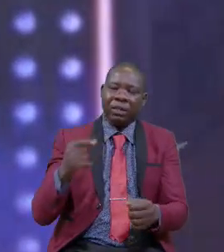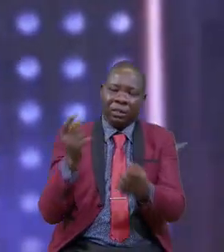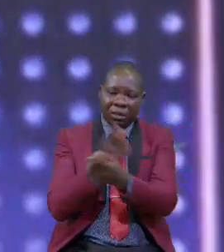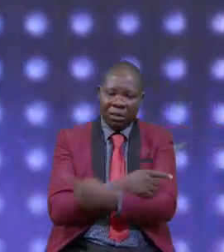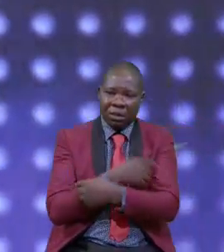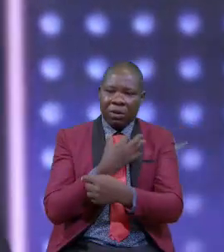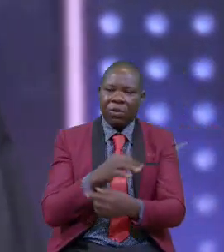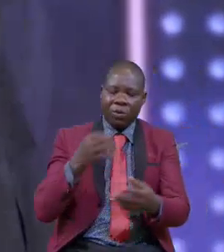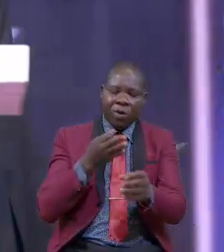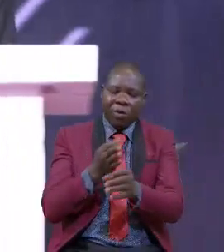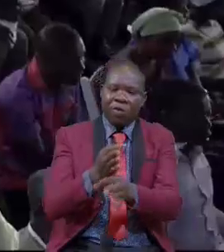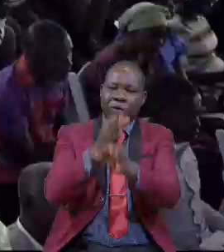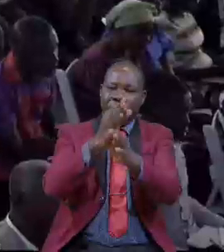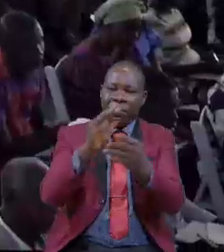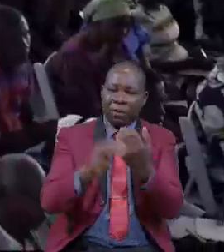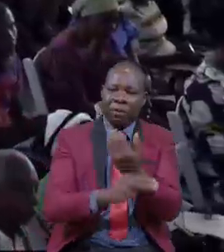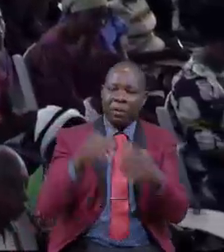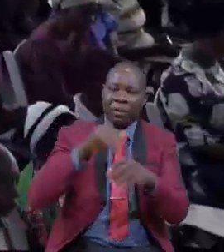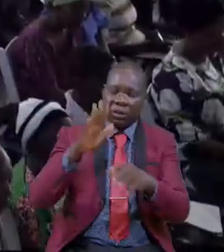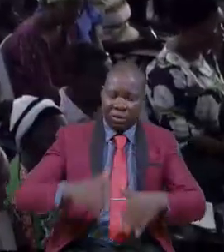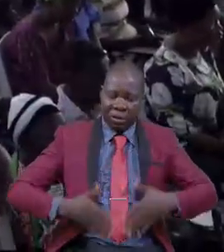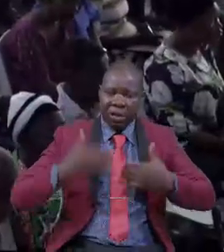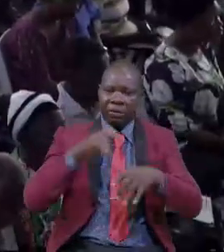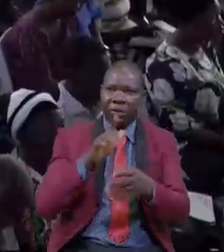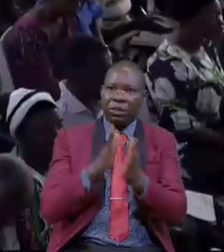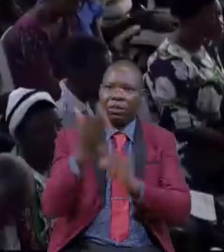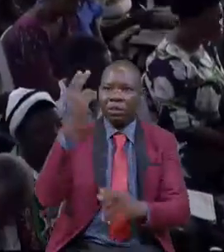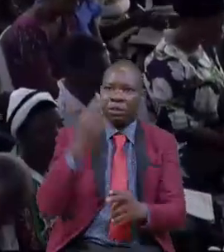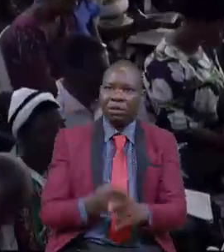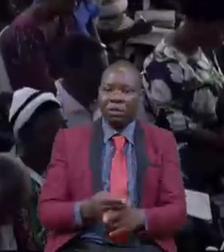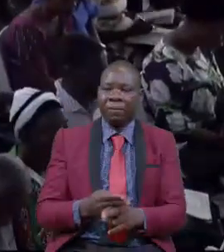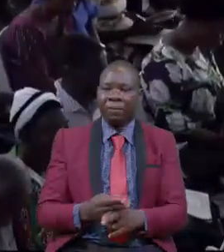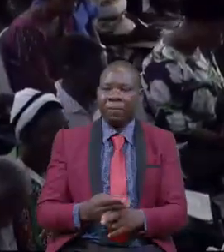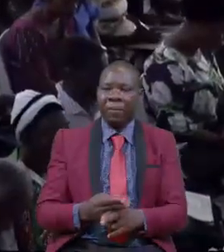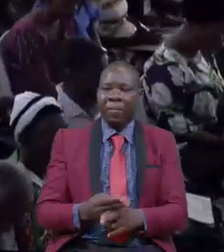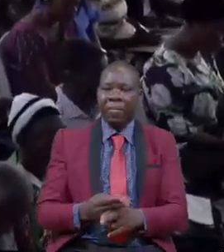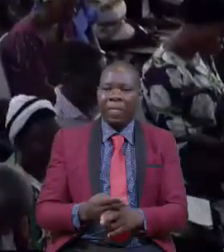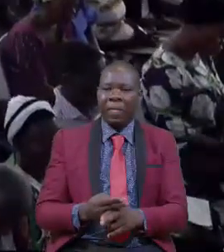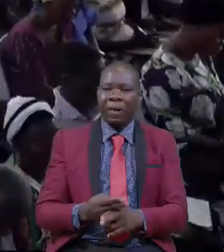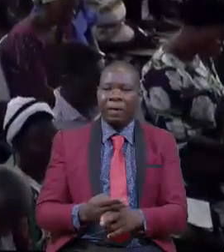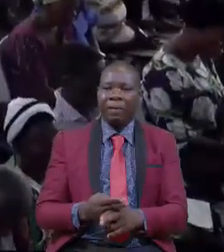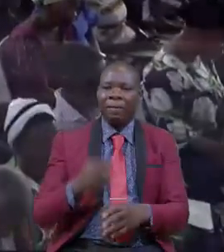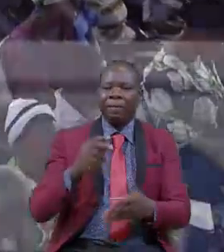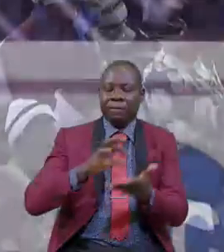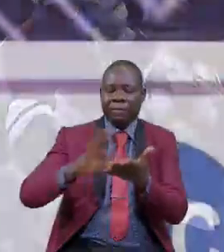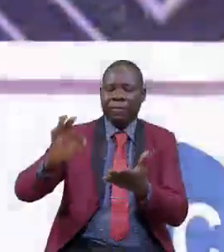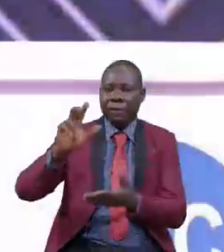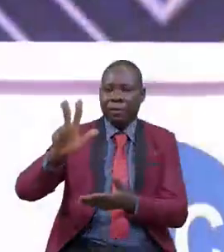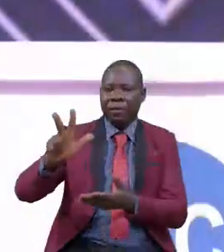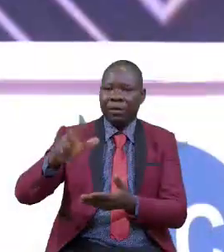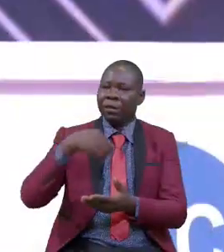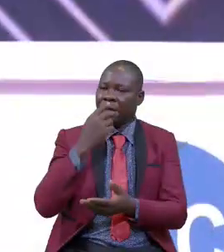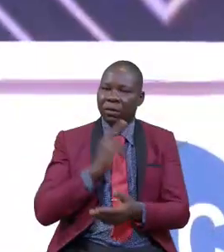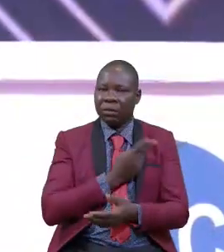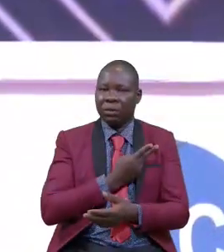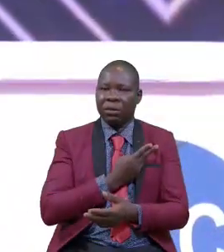in Jesus' name. Amen. Look at verse 3 there. Verse 3 tells us, it says,